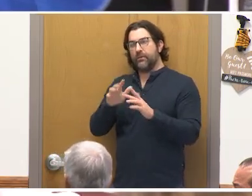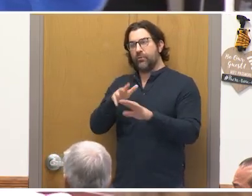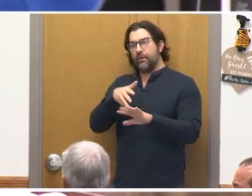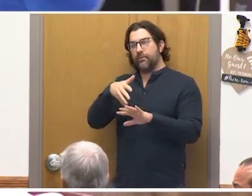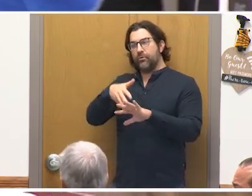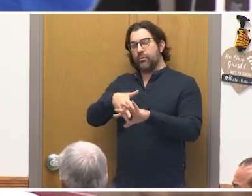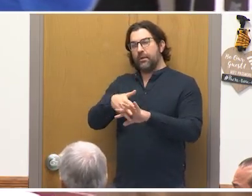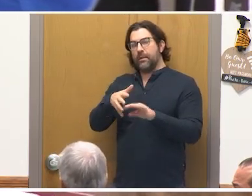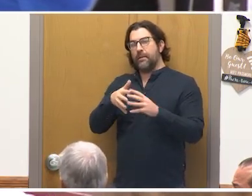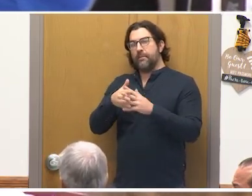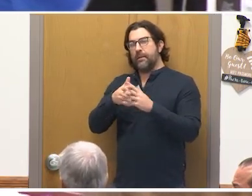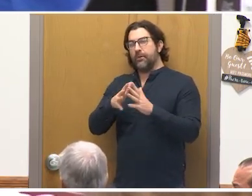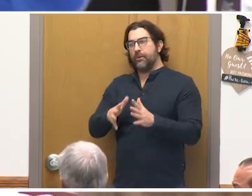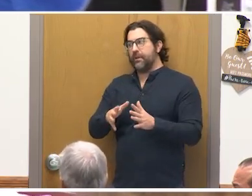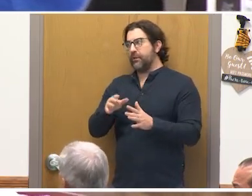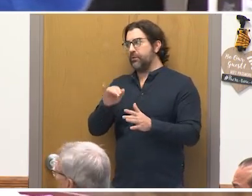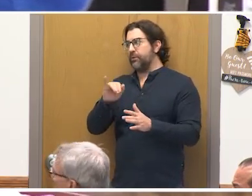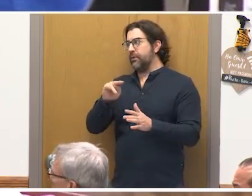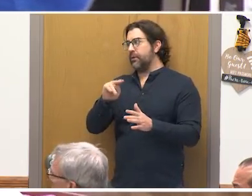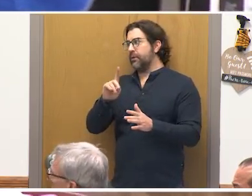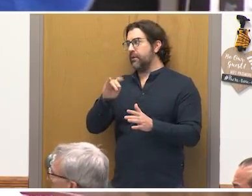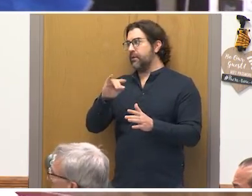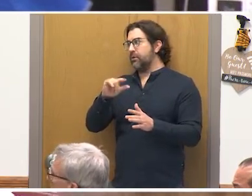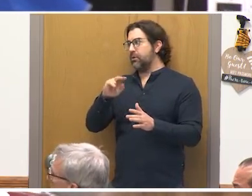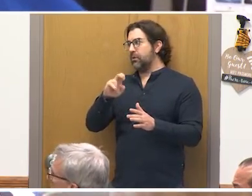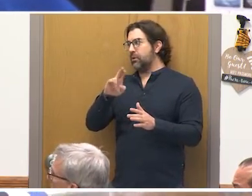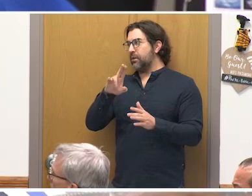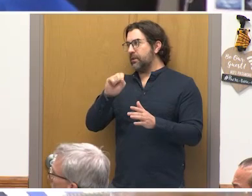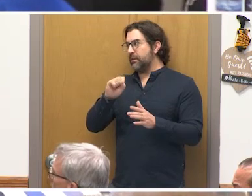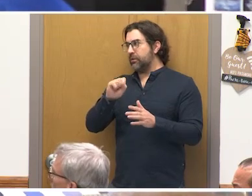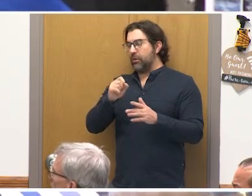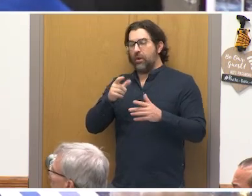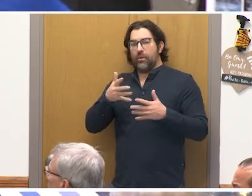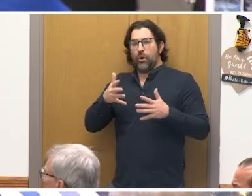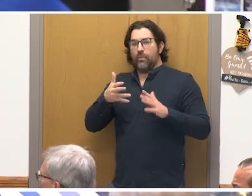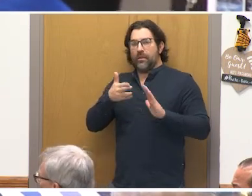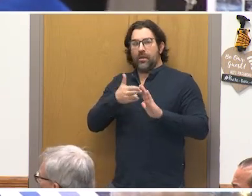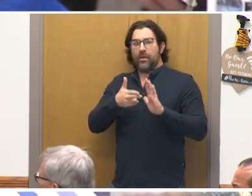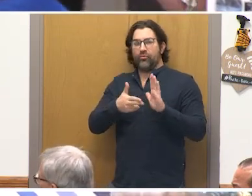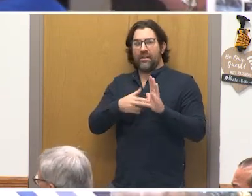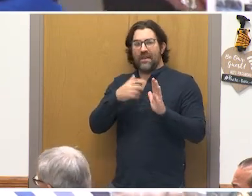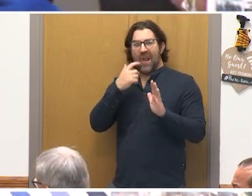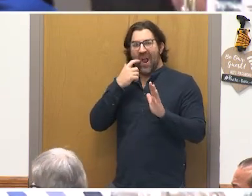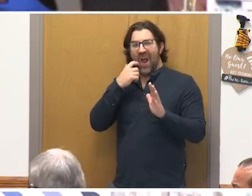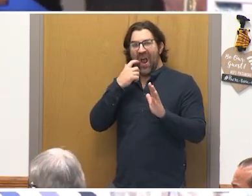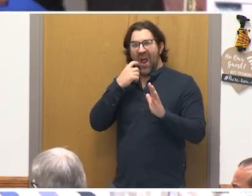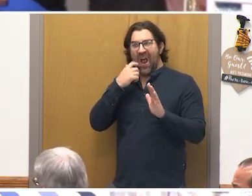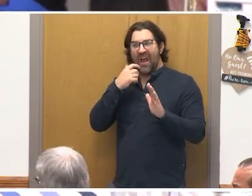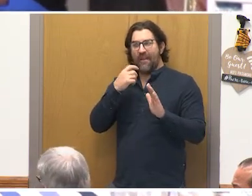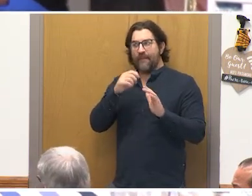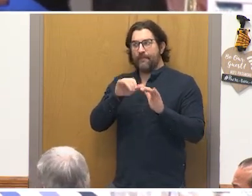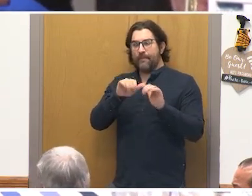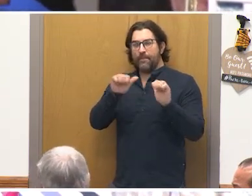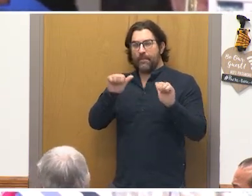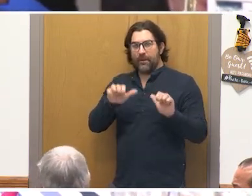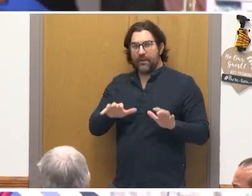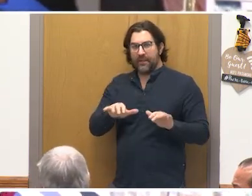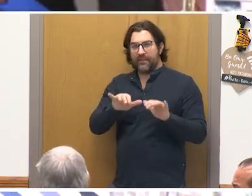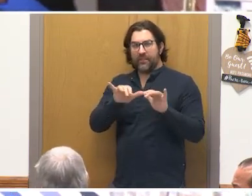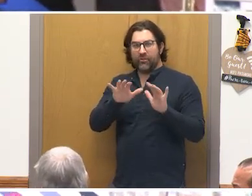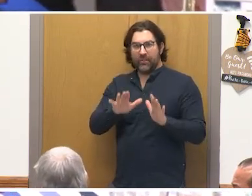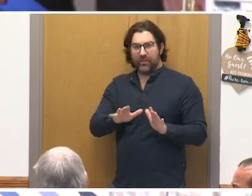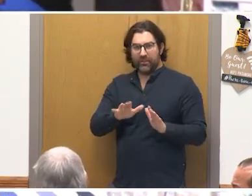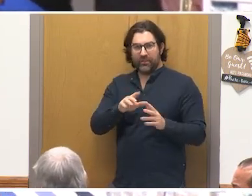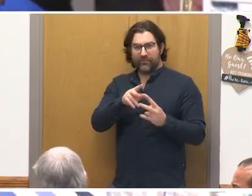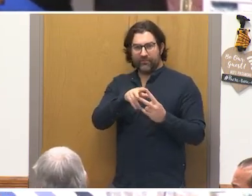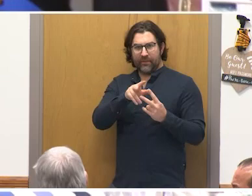or Indian or Indigenous? Or are these just already contracted architects and engineers that are working